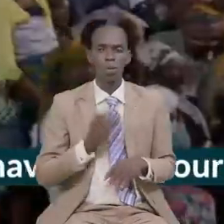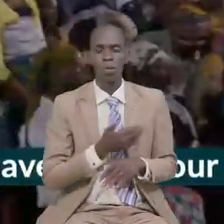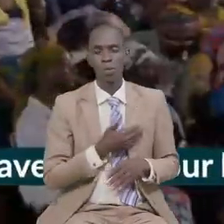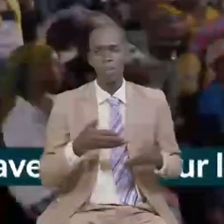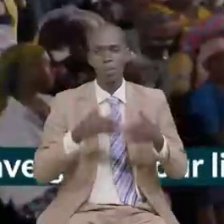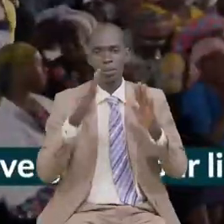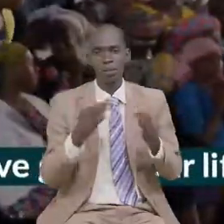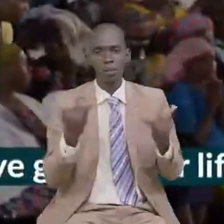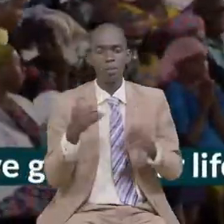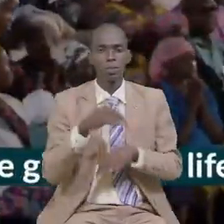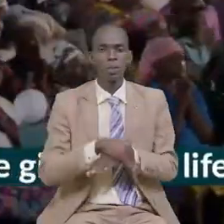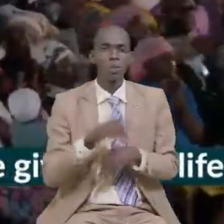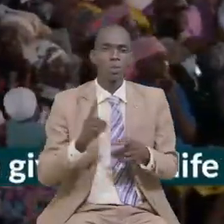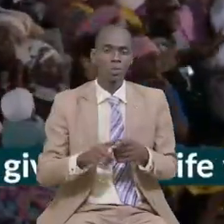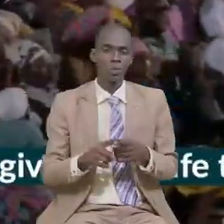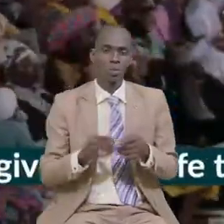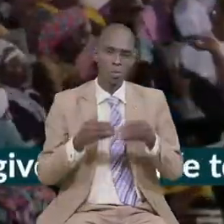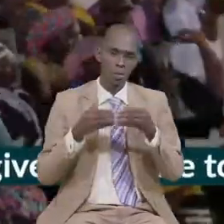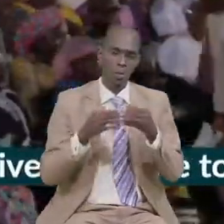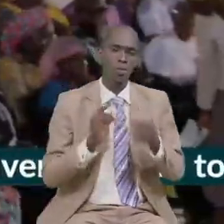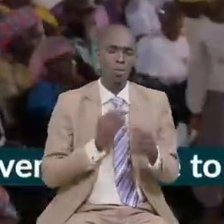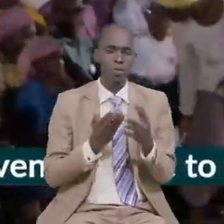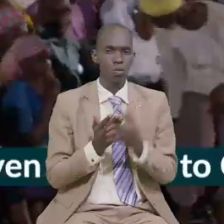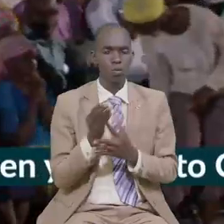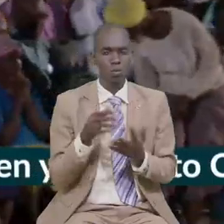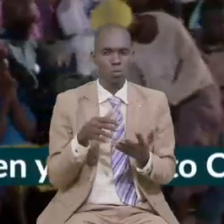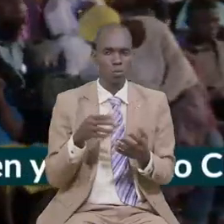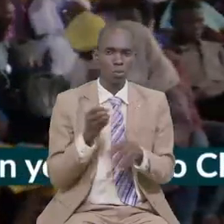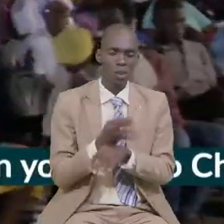us through this. And after that, we come